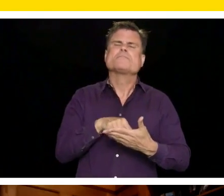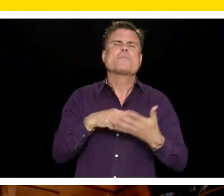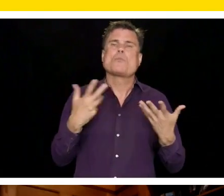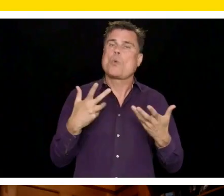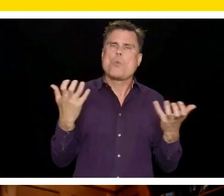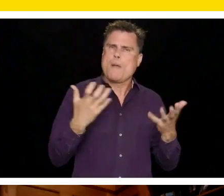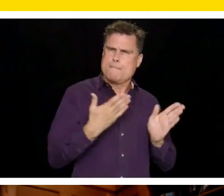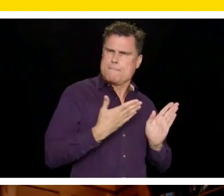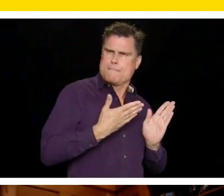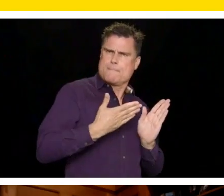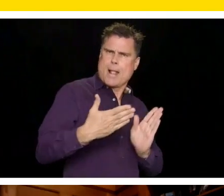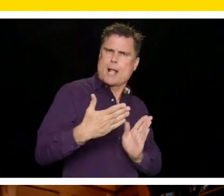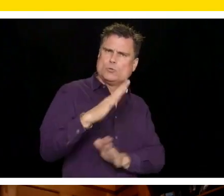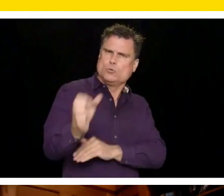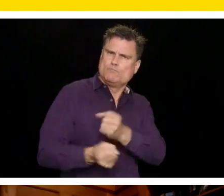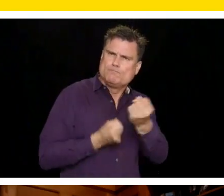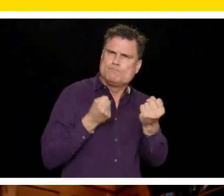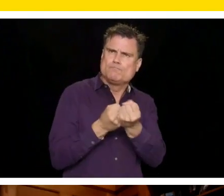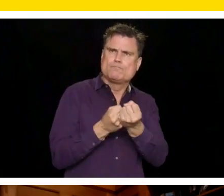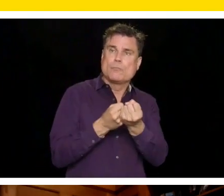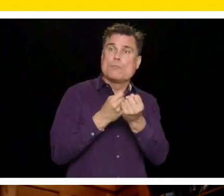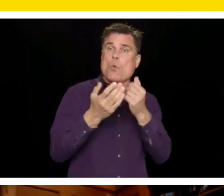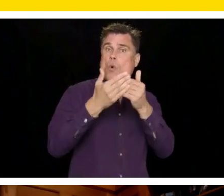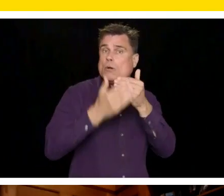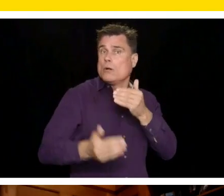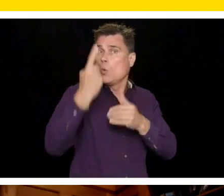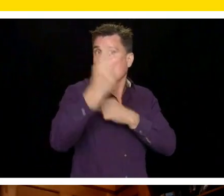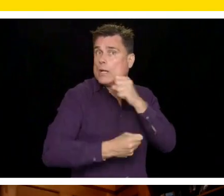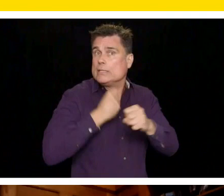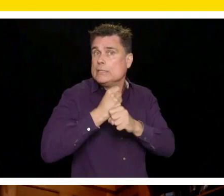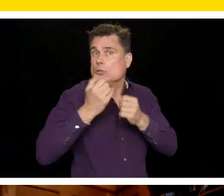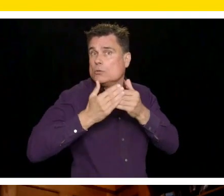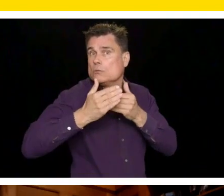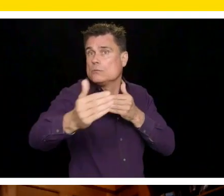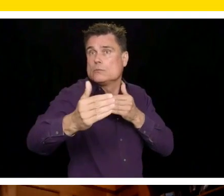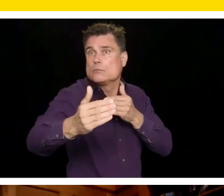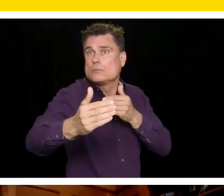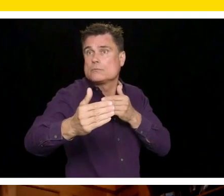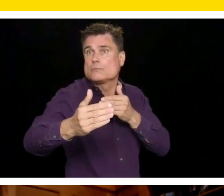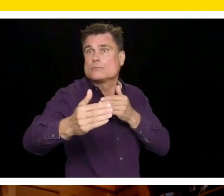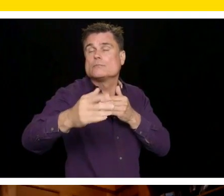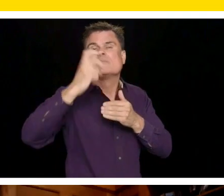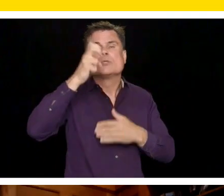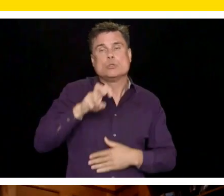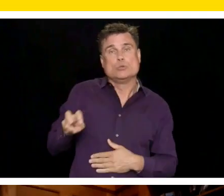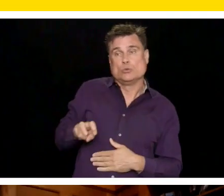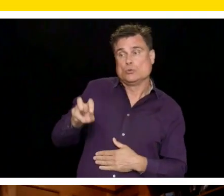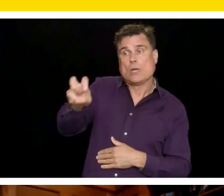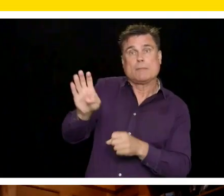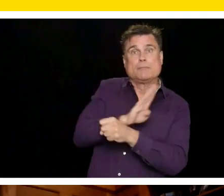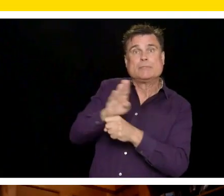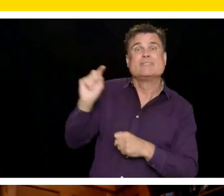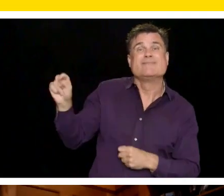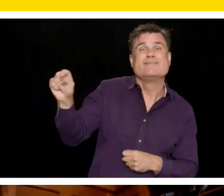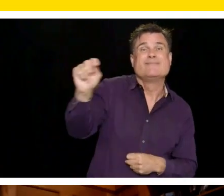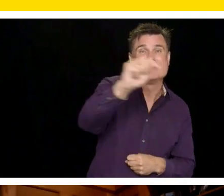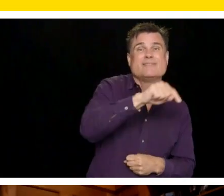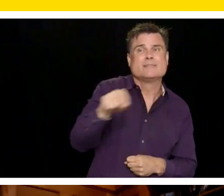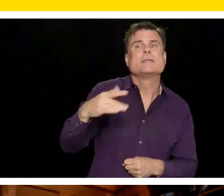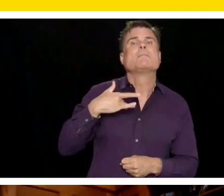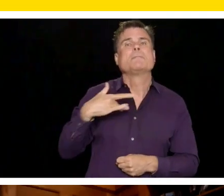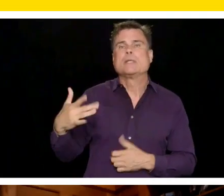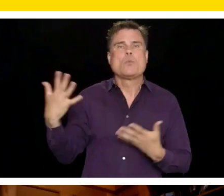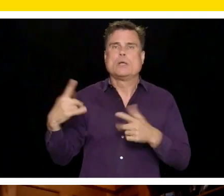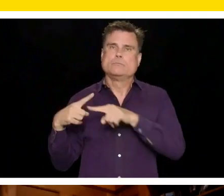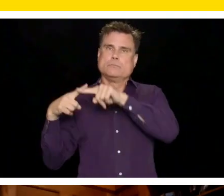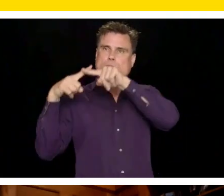And this particular question is directed to the minister. Great, thanks, Jenny, and thanks so much for that question. And I know that this